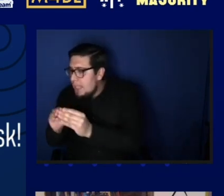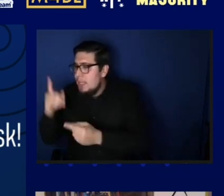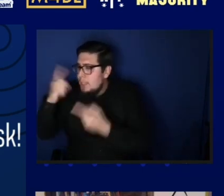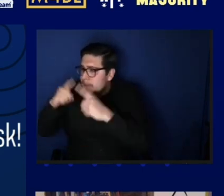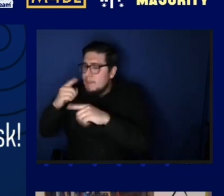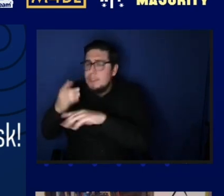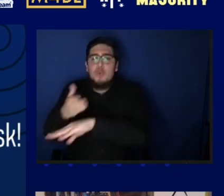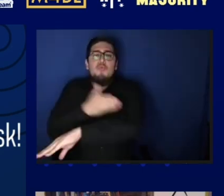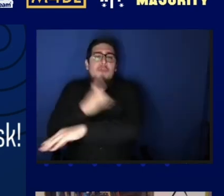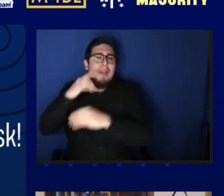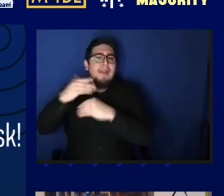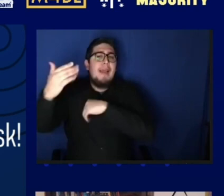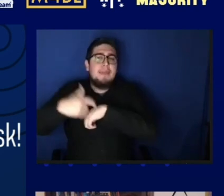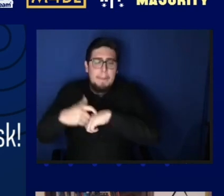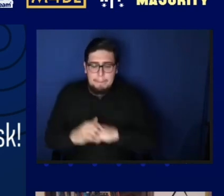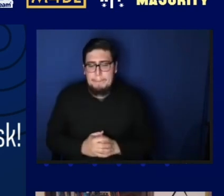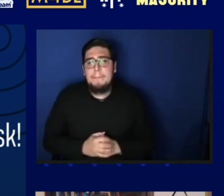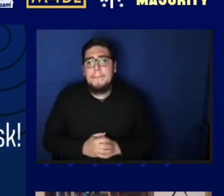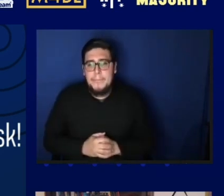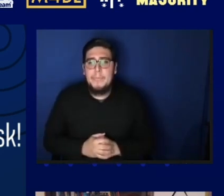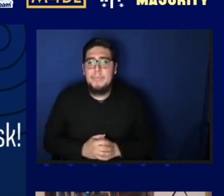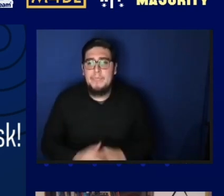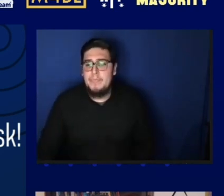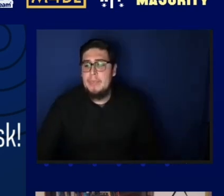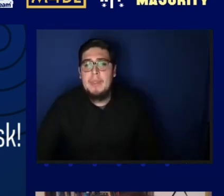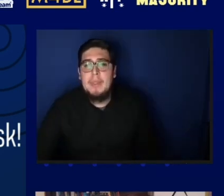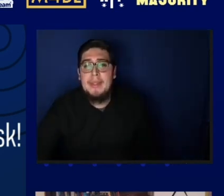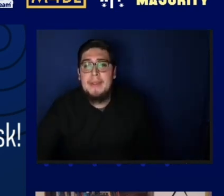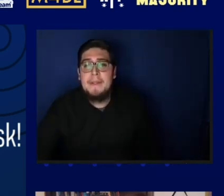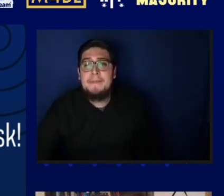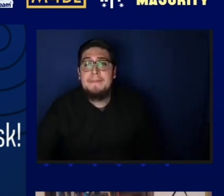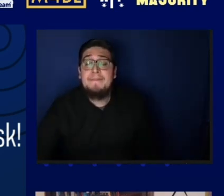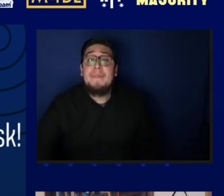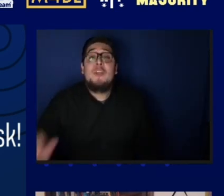And so next is the meeting.